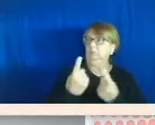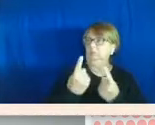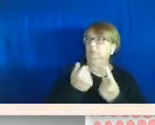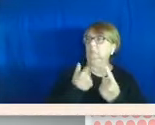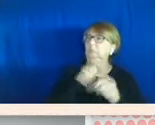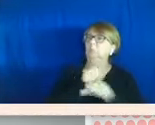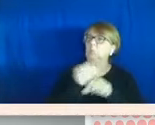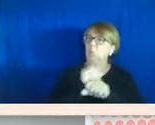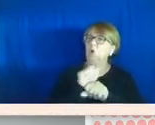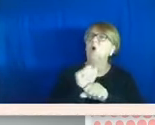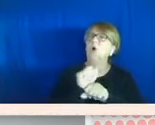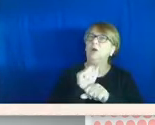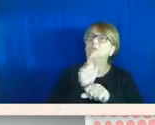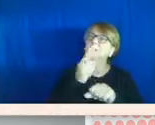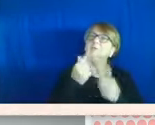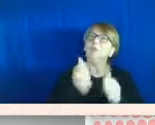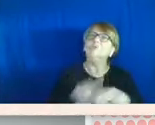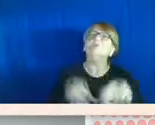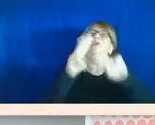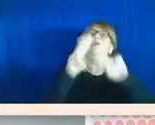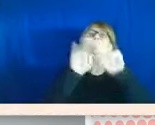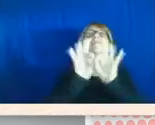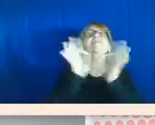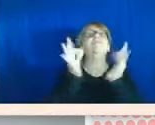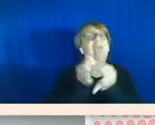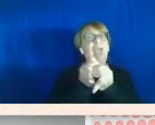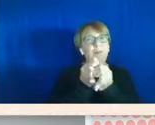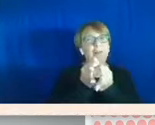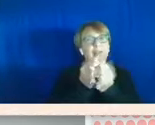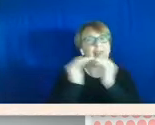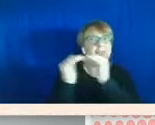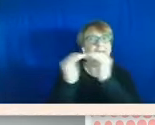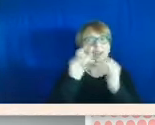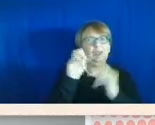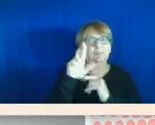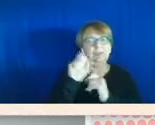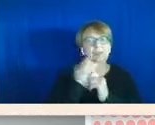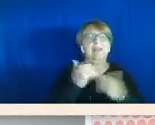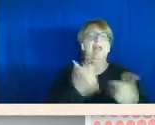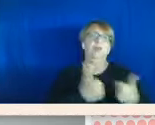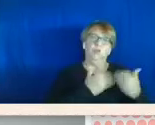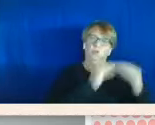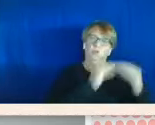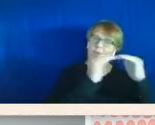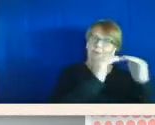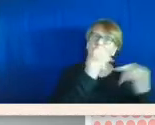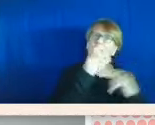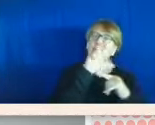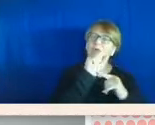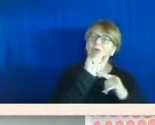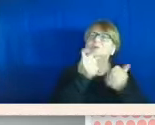really increasing family peers and youth peers. that we're trying to get.